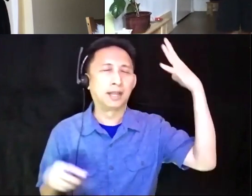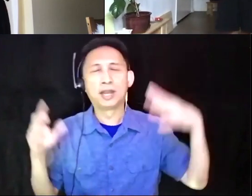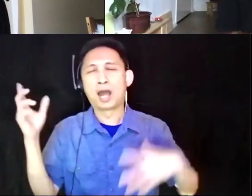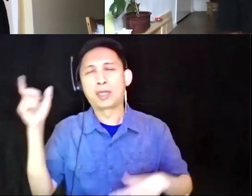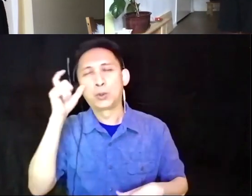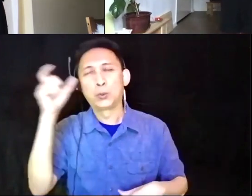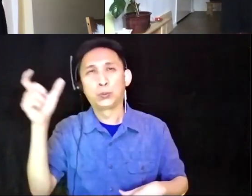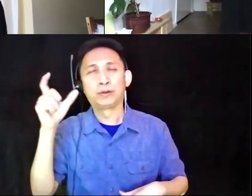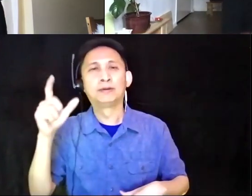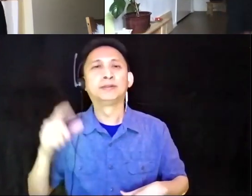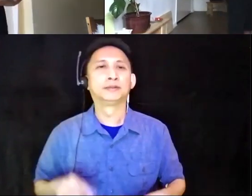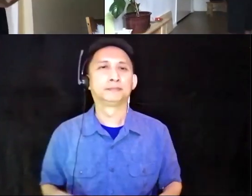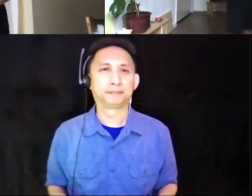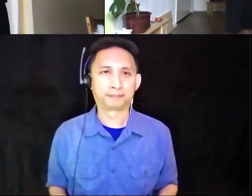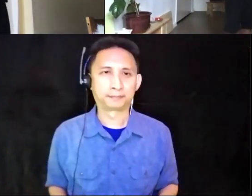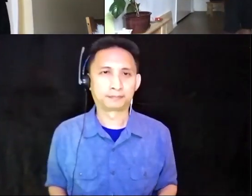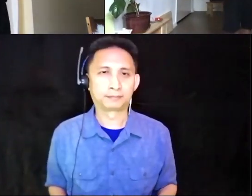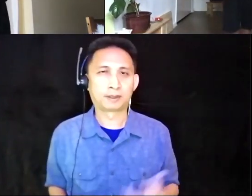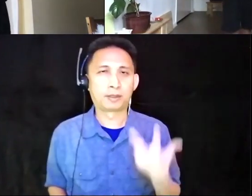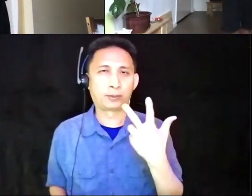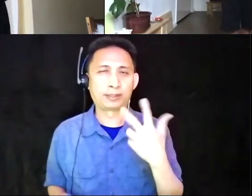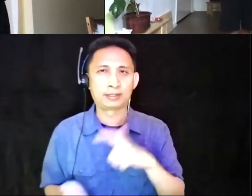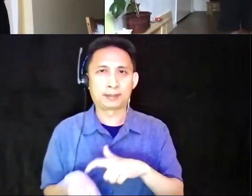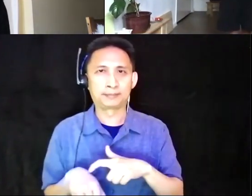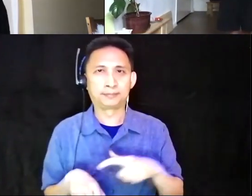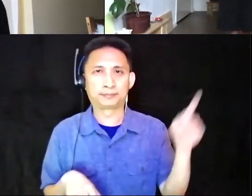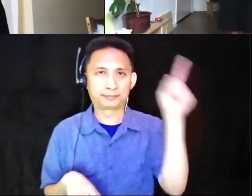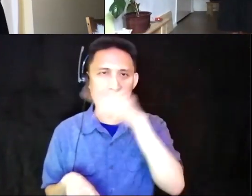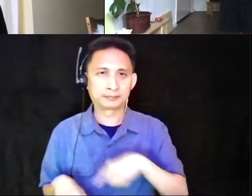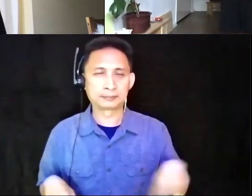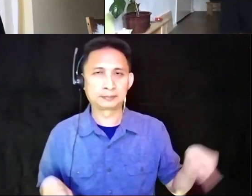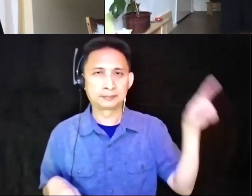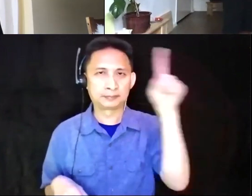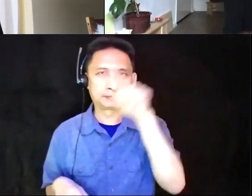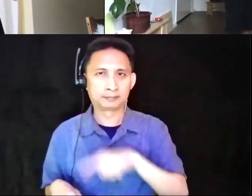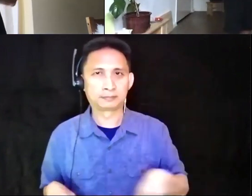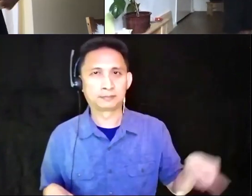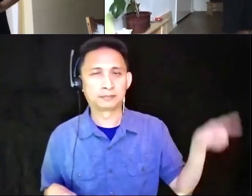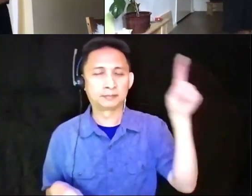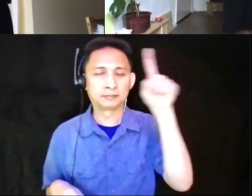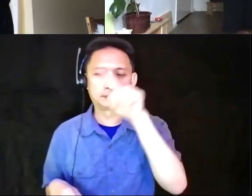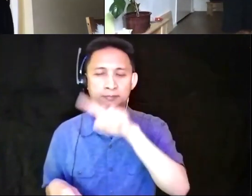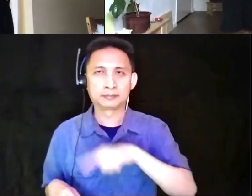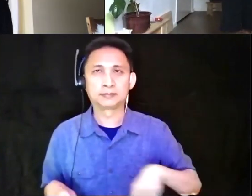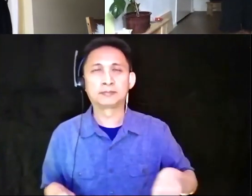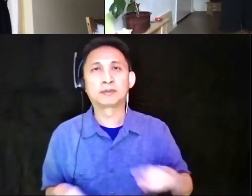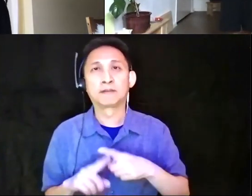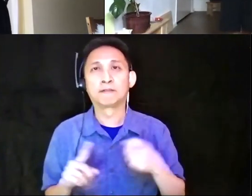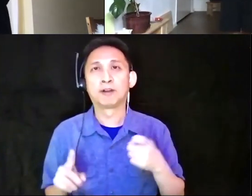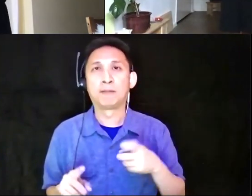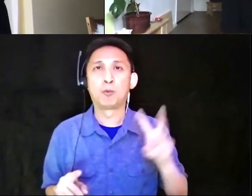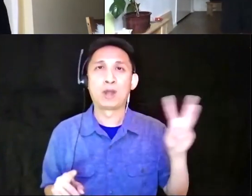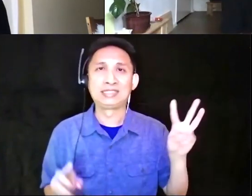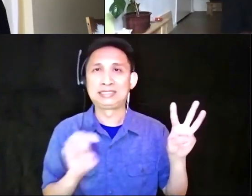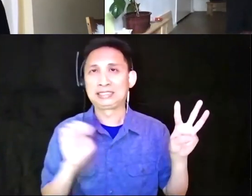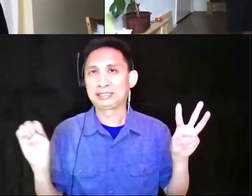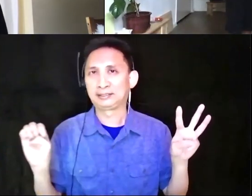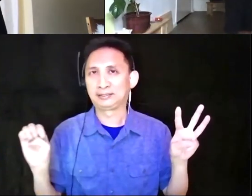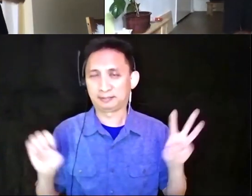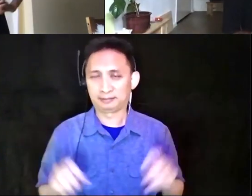3 circles, from west to east.